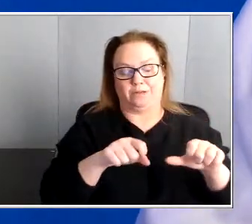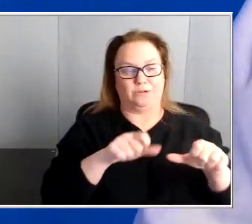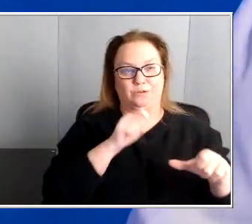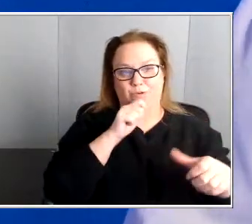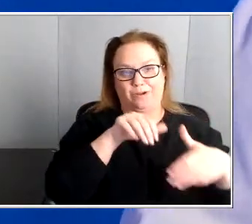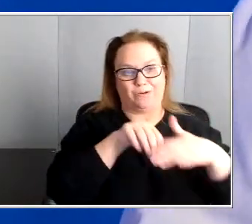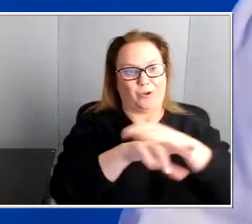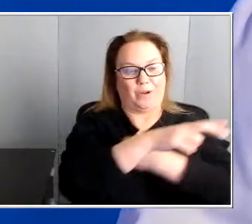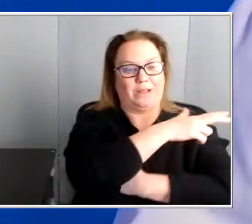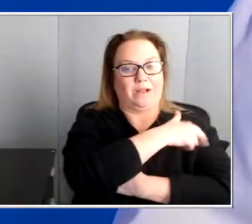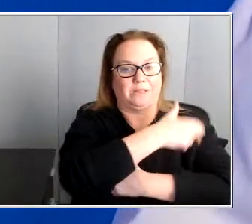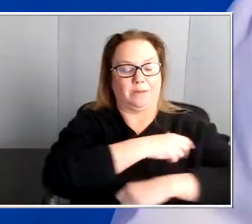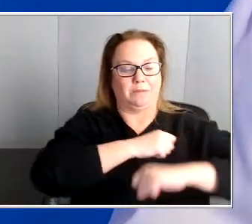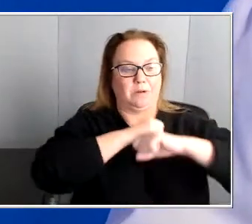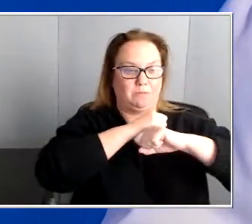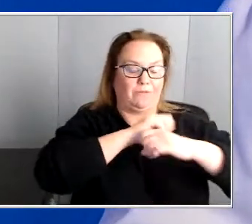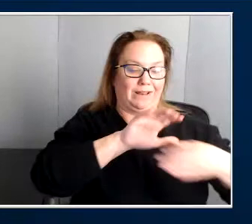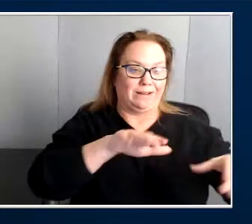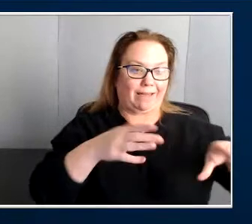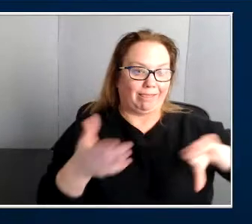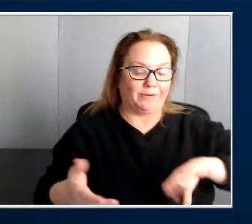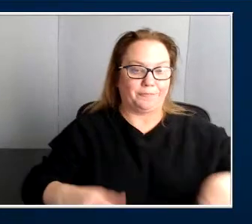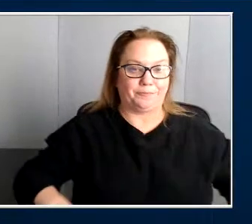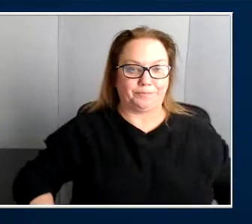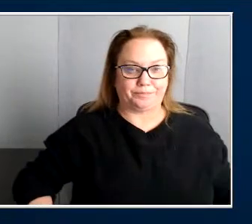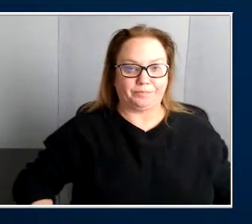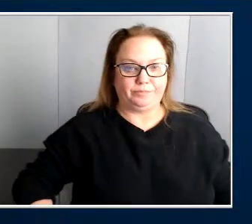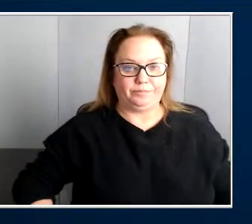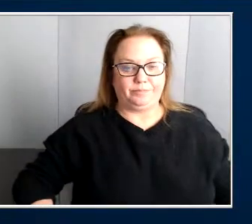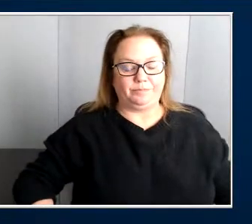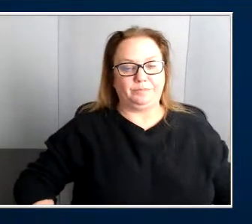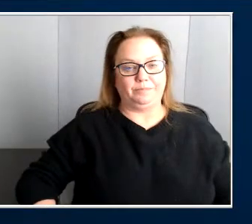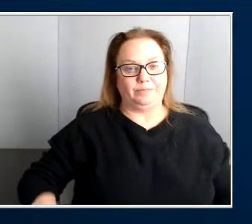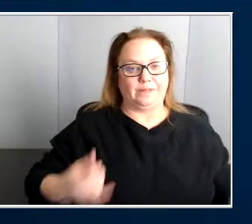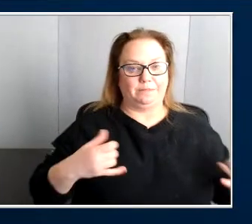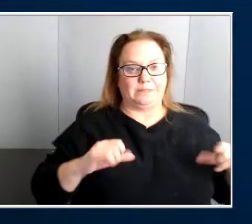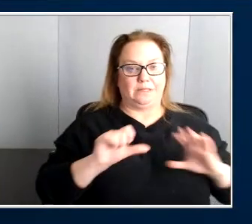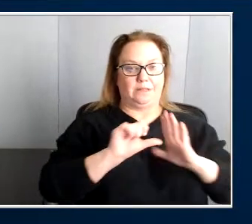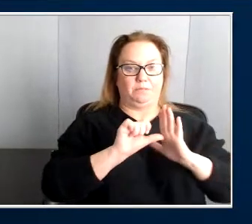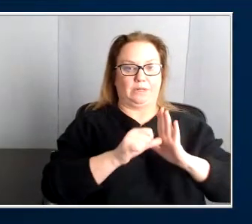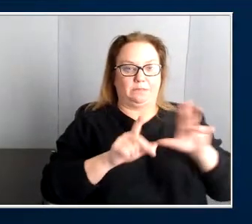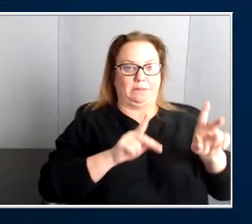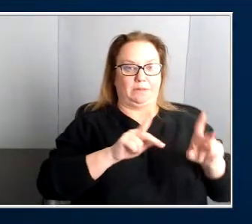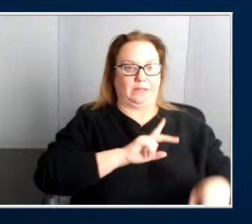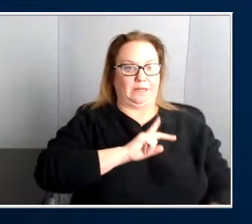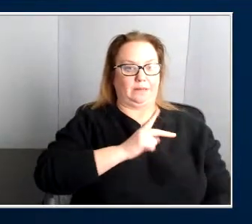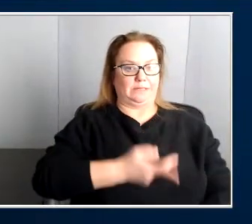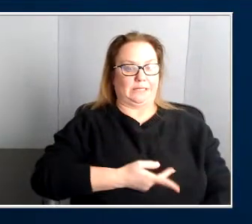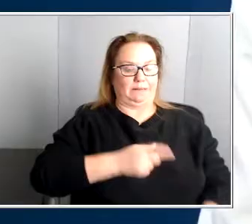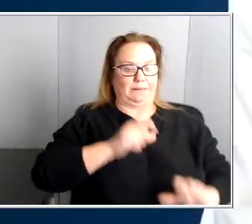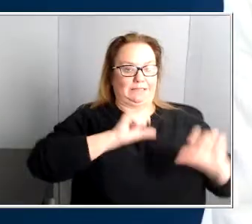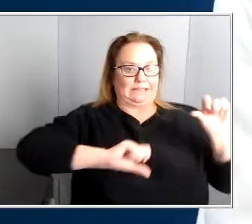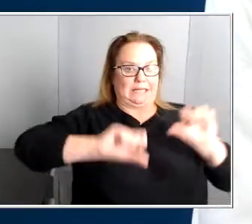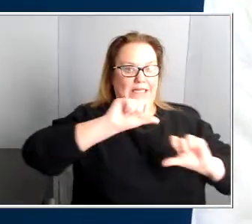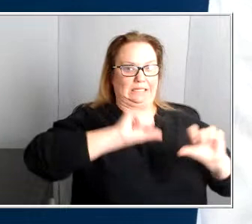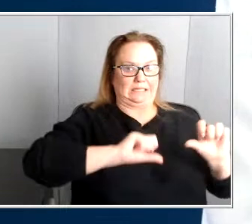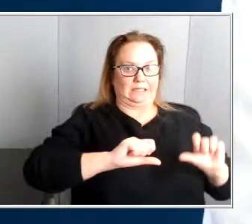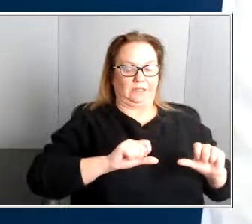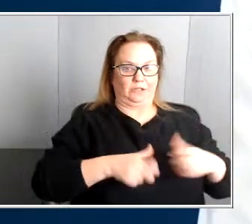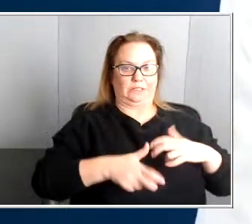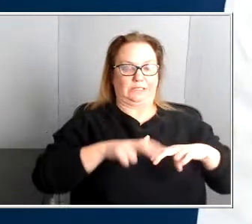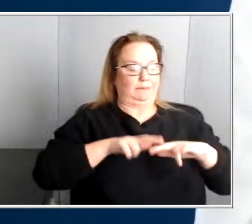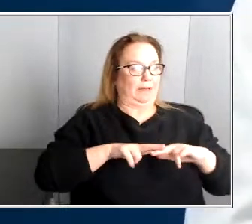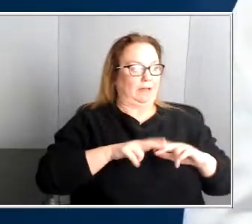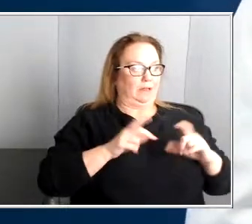and prevent mortality. I'm still impressed that people still get so upset about science. And you sit back and look at where we've come in